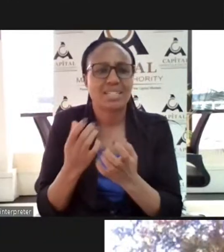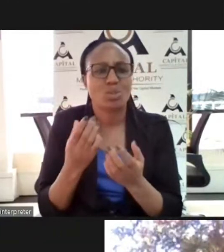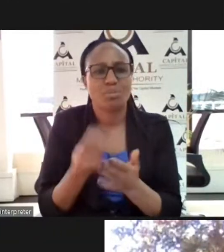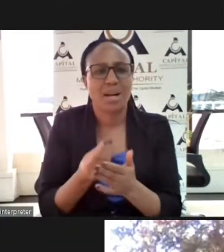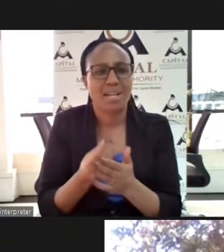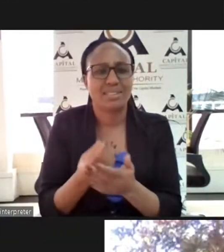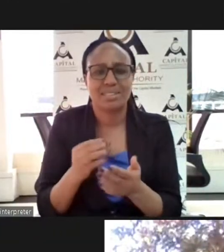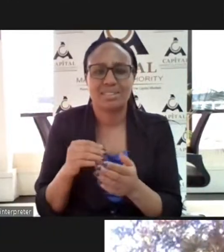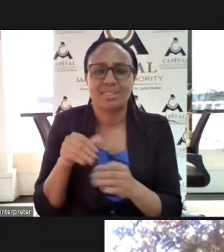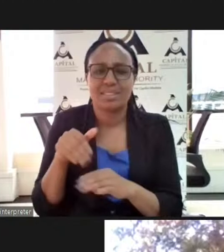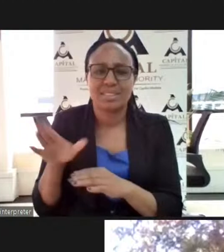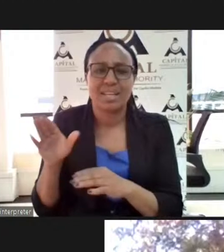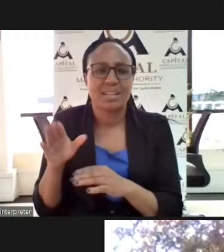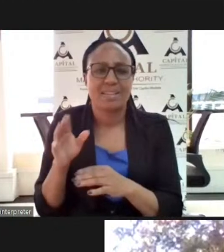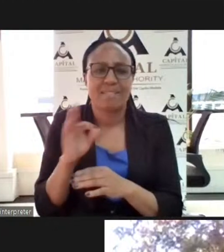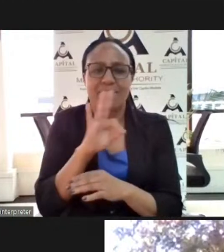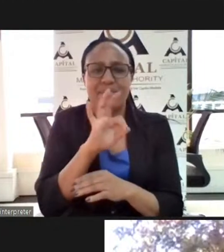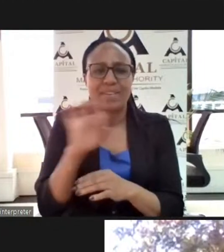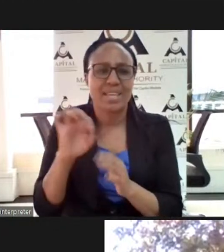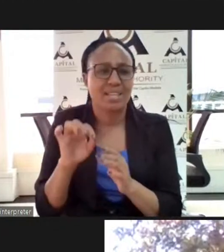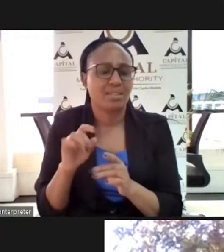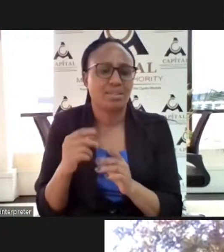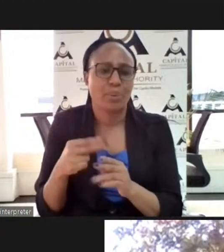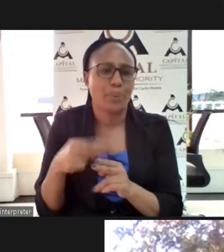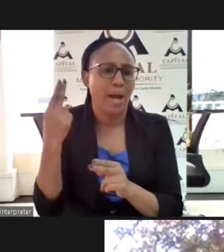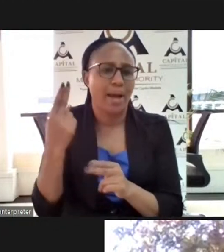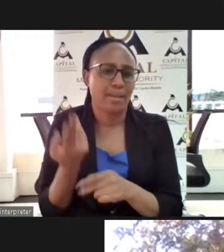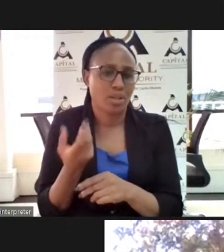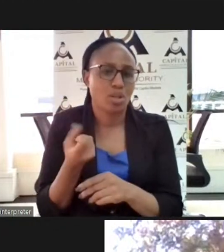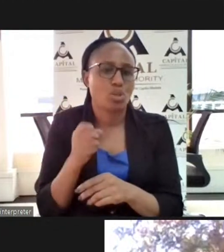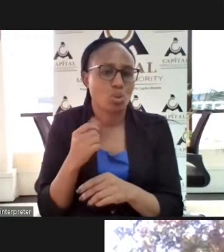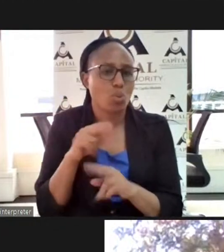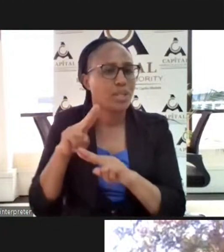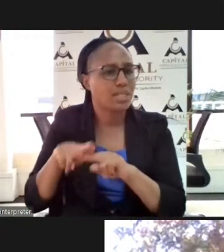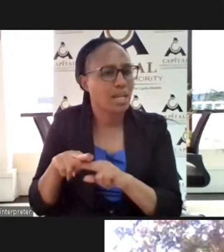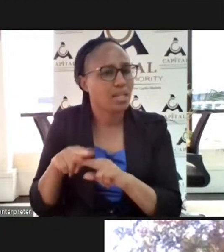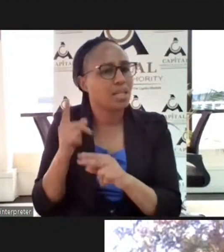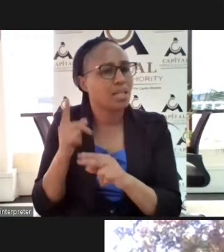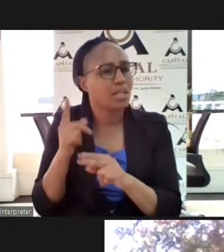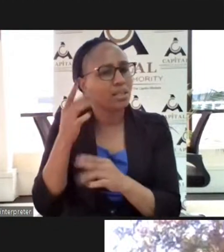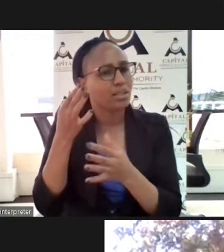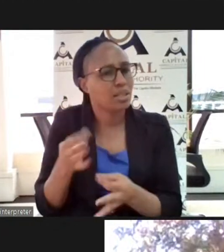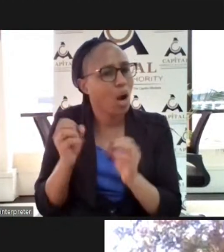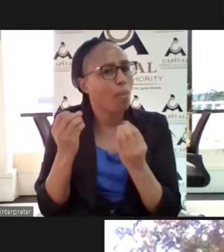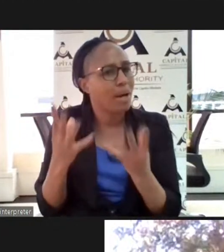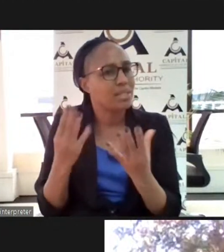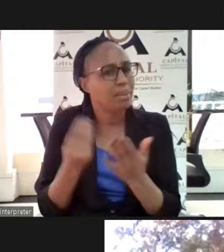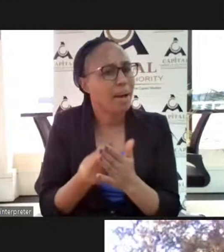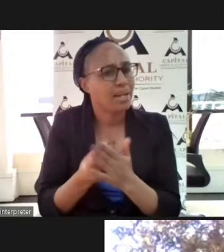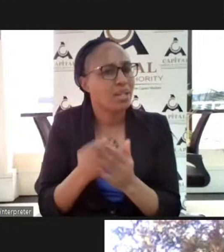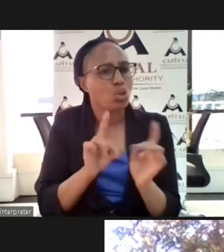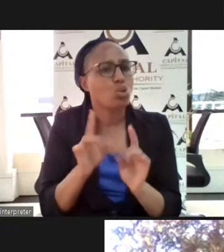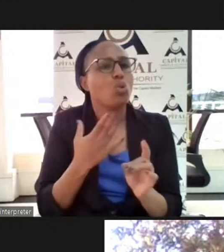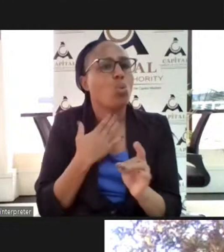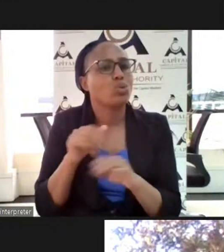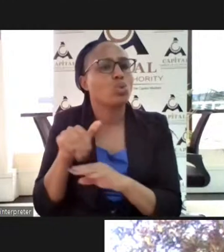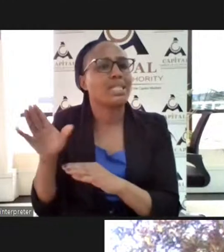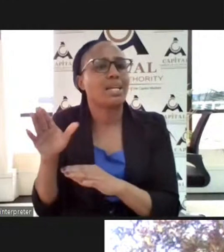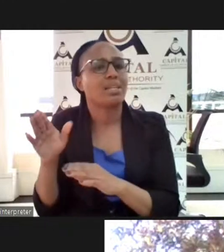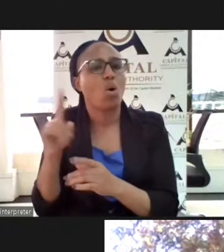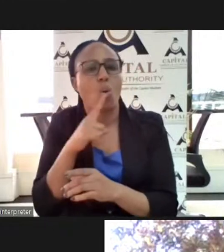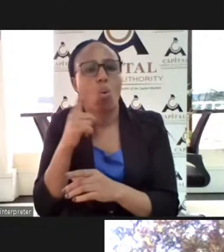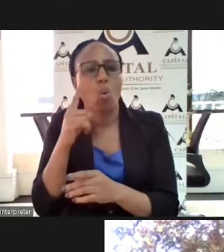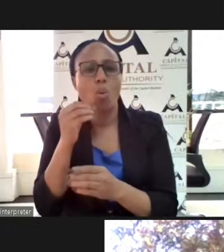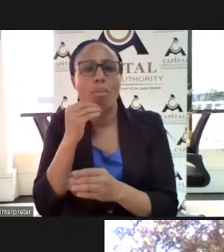so often can get a bit challenging. And so we sat down and figured out, okay, how much money do you need to send home over a year and so on?